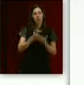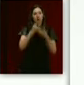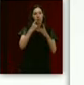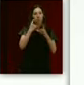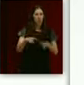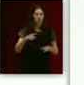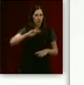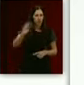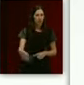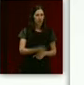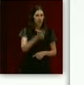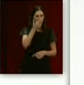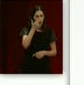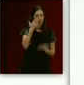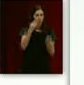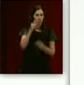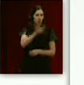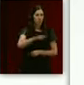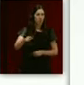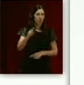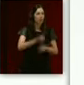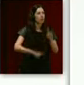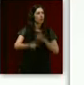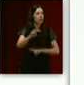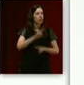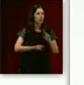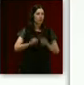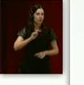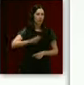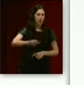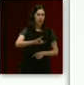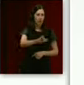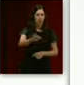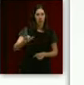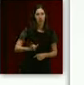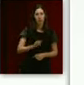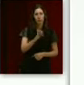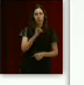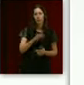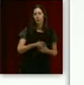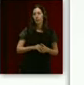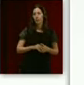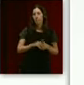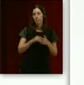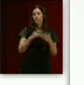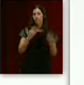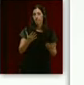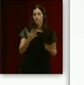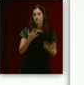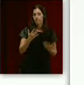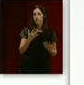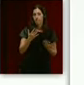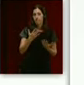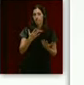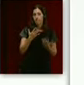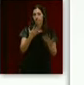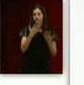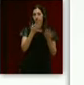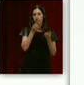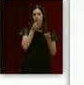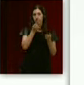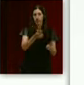criteria, and from that point on, we managed to carry out experiment with people who were interested in this and that experienced